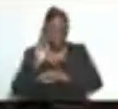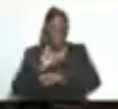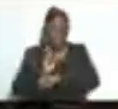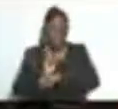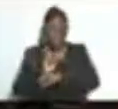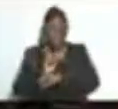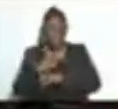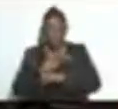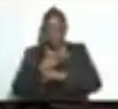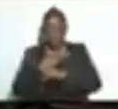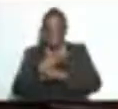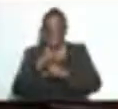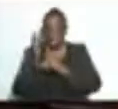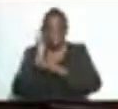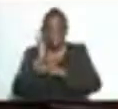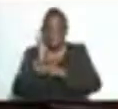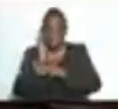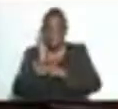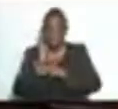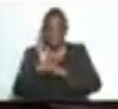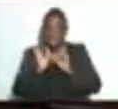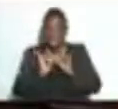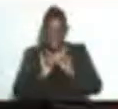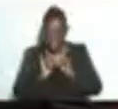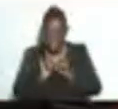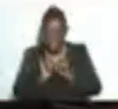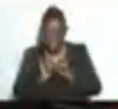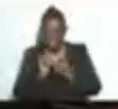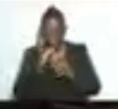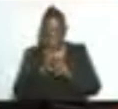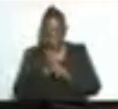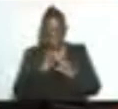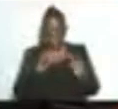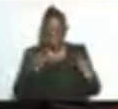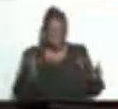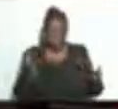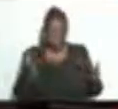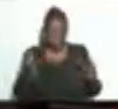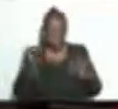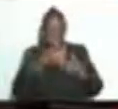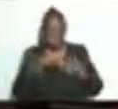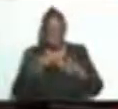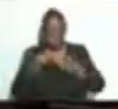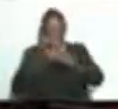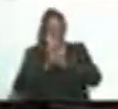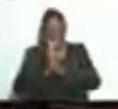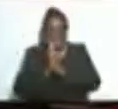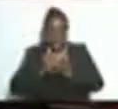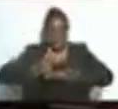will continue to access opportunities in key source markets and will also strategically leverage Bahamas Air to